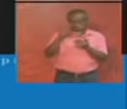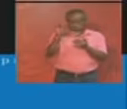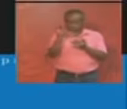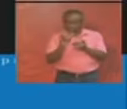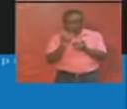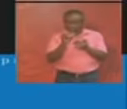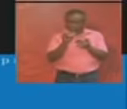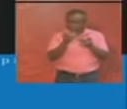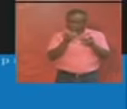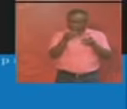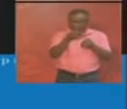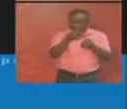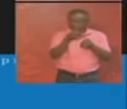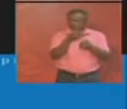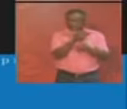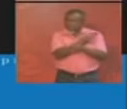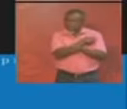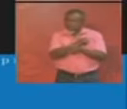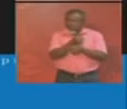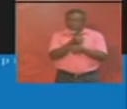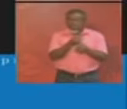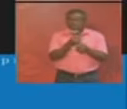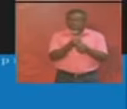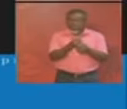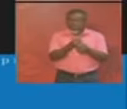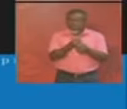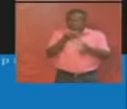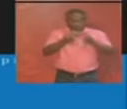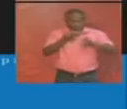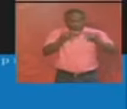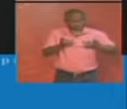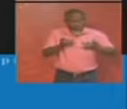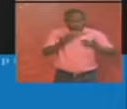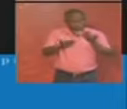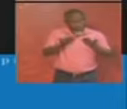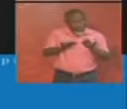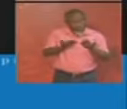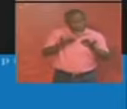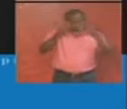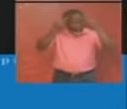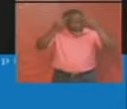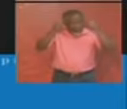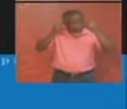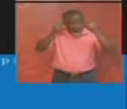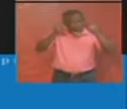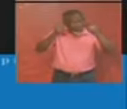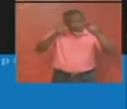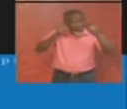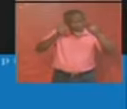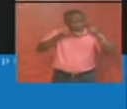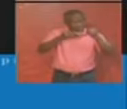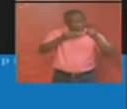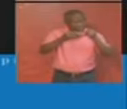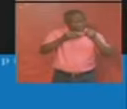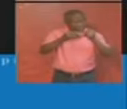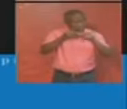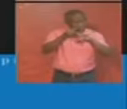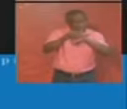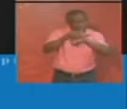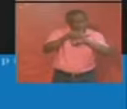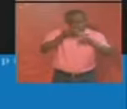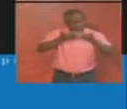now, is it now a good time for the ministry, therefore, to recommend that we increase the number